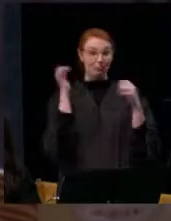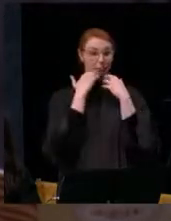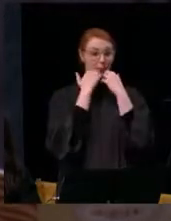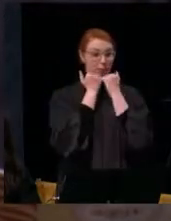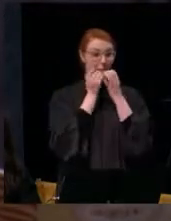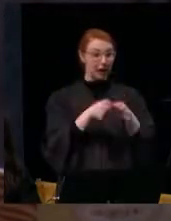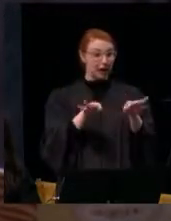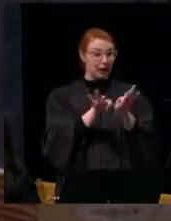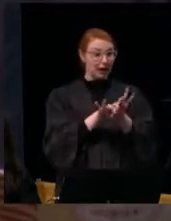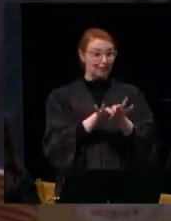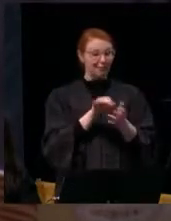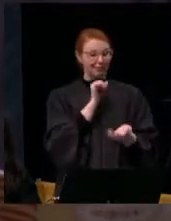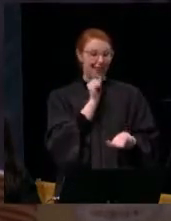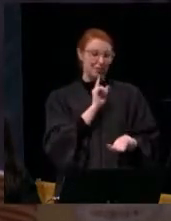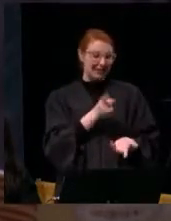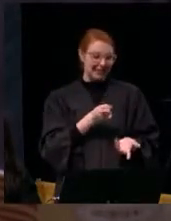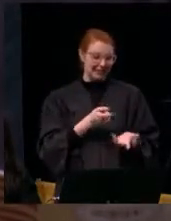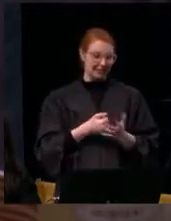matters.